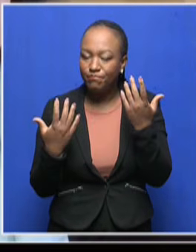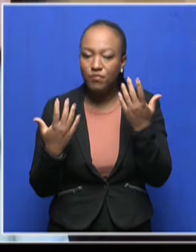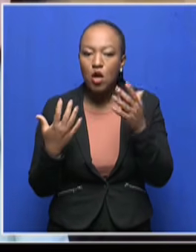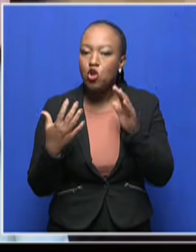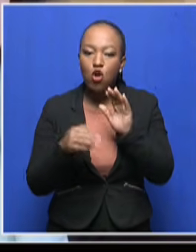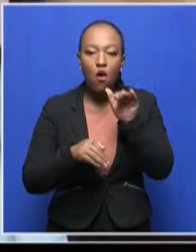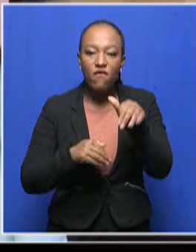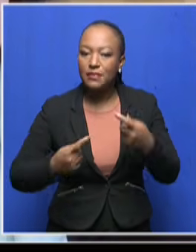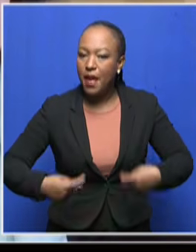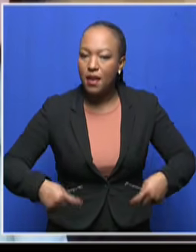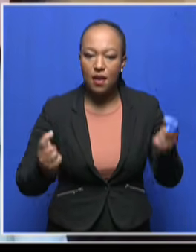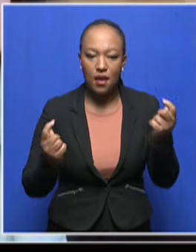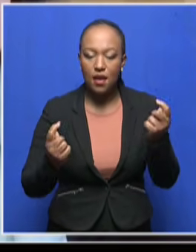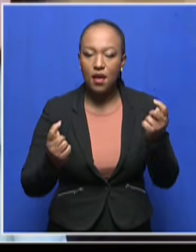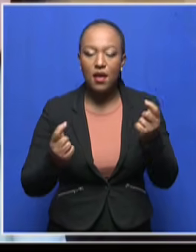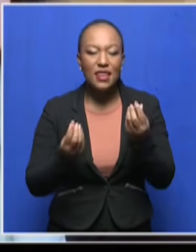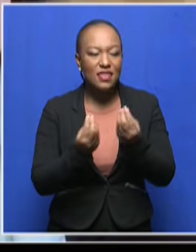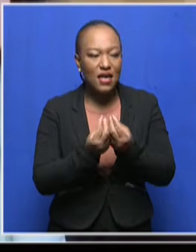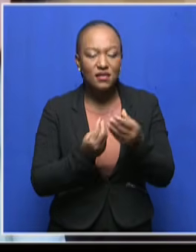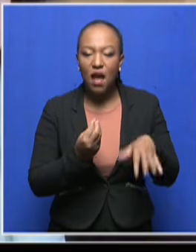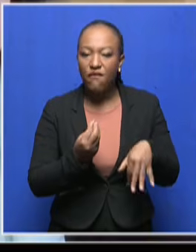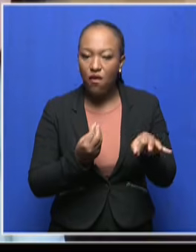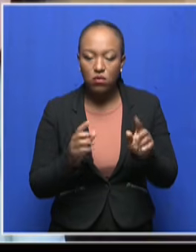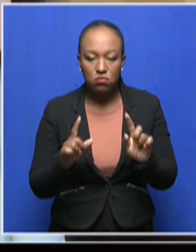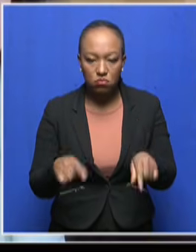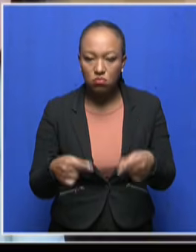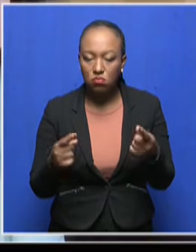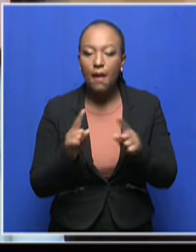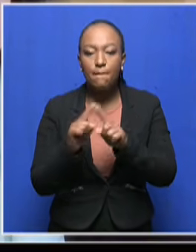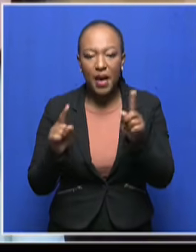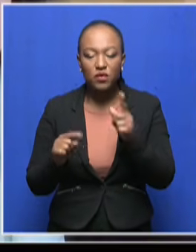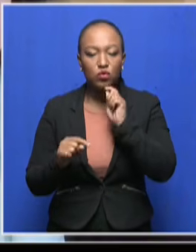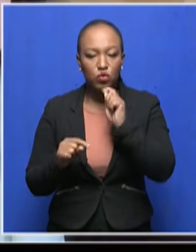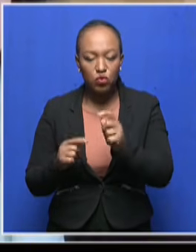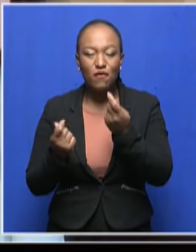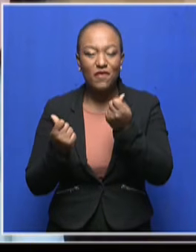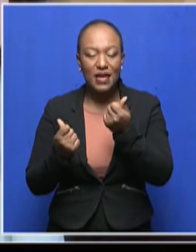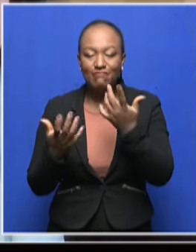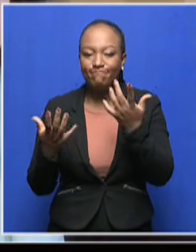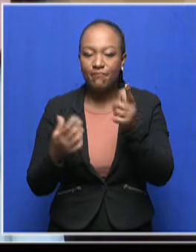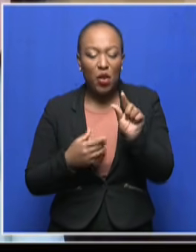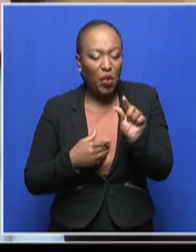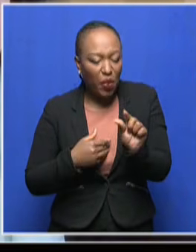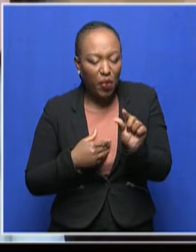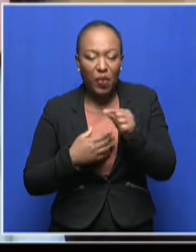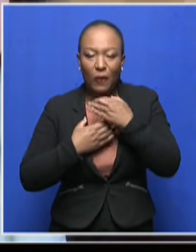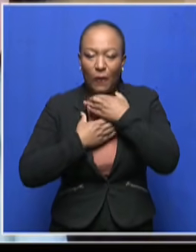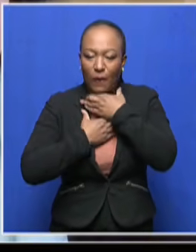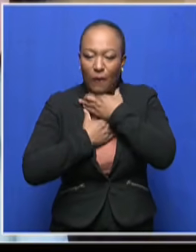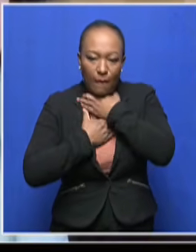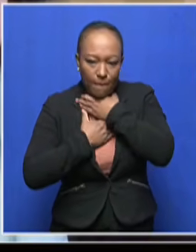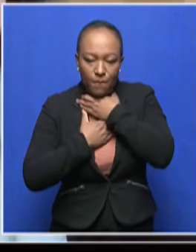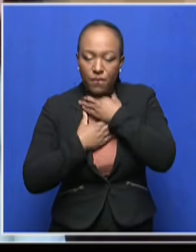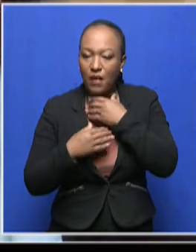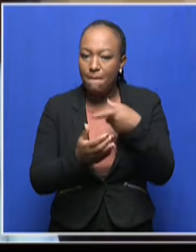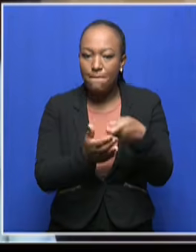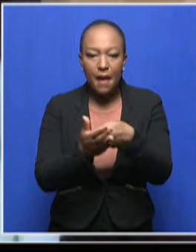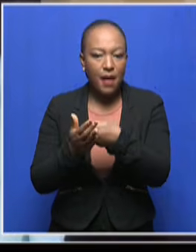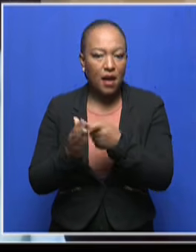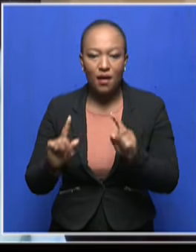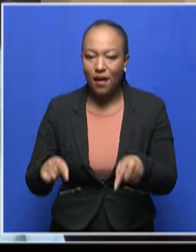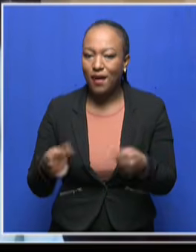overspending on things that you can't afford. Even the things that you should be able to afford, you just can't. You can't buy them anymore.